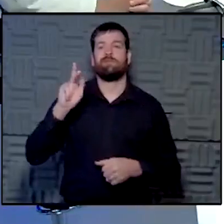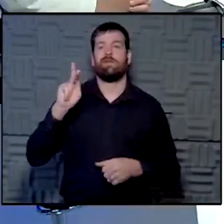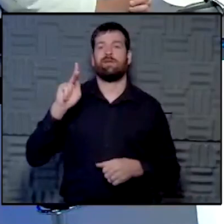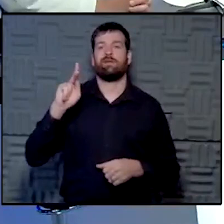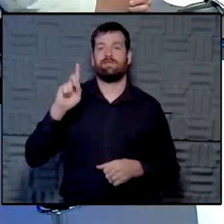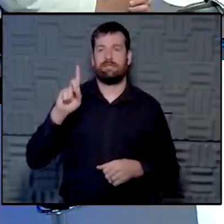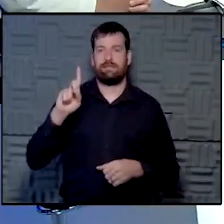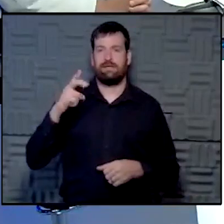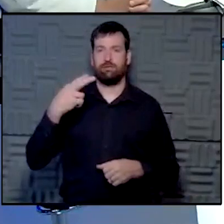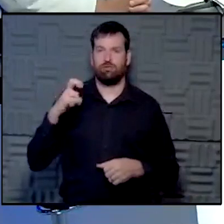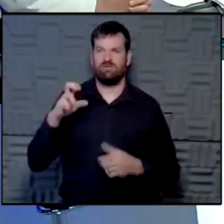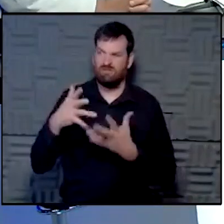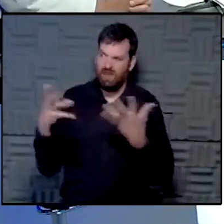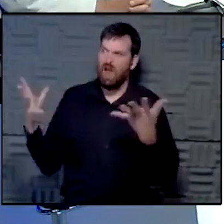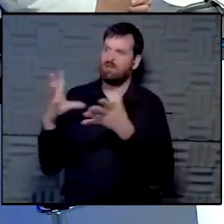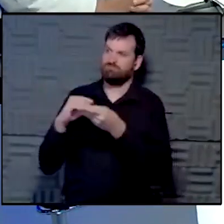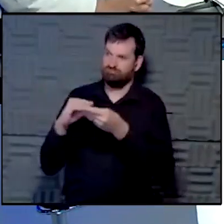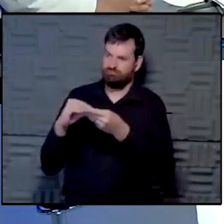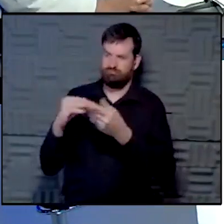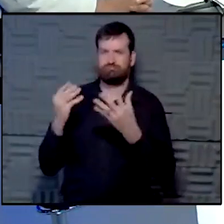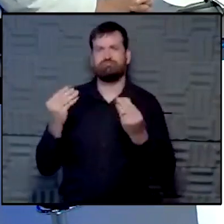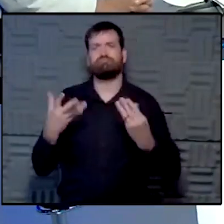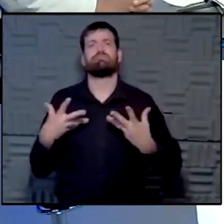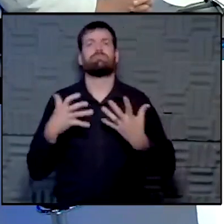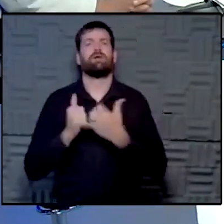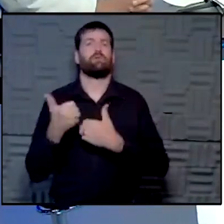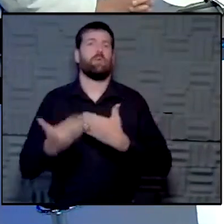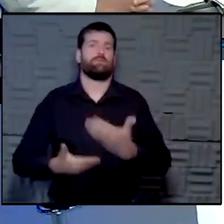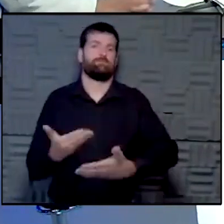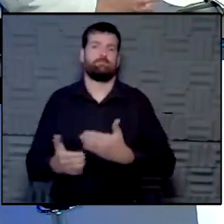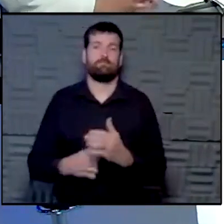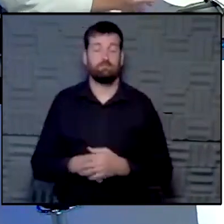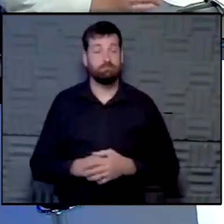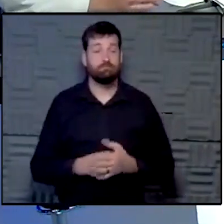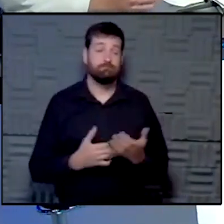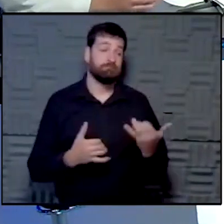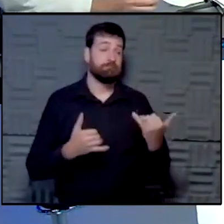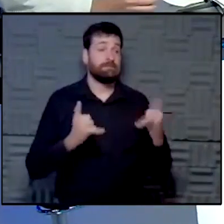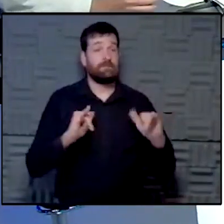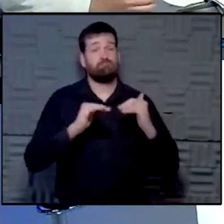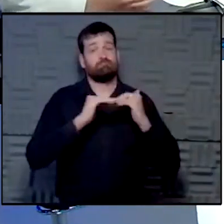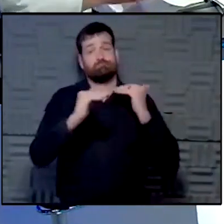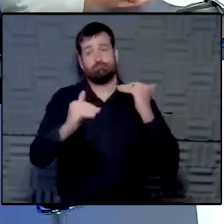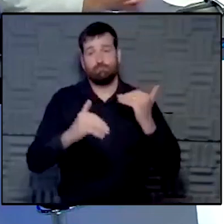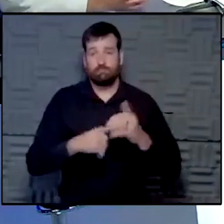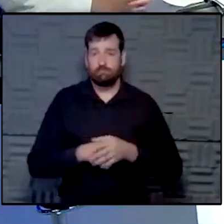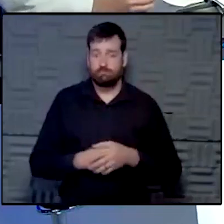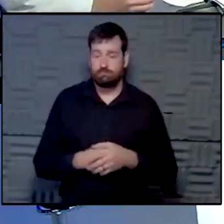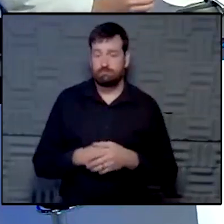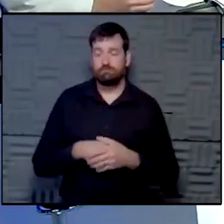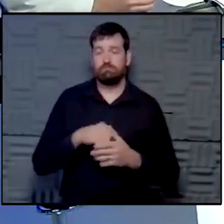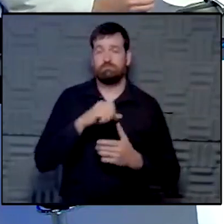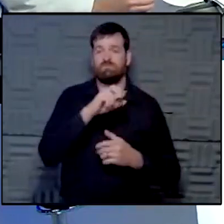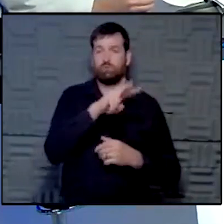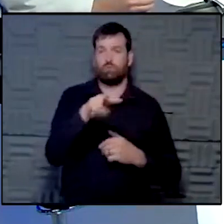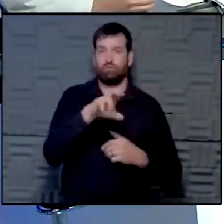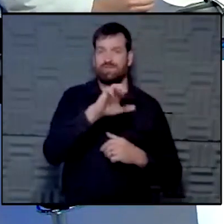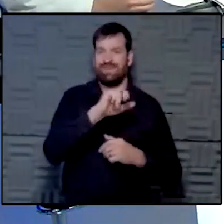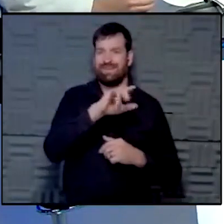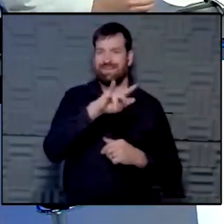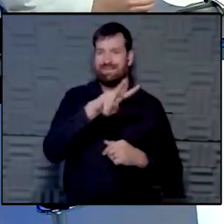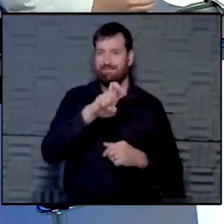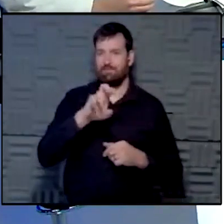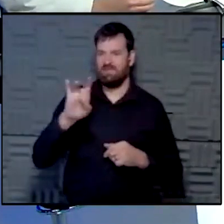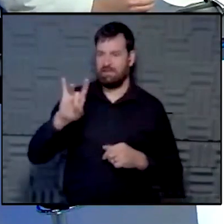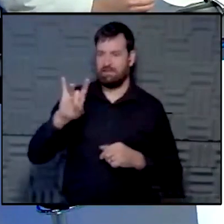Yeah. That's a lot of words, Hawkeye. So tell us how we're doing today. Yeah, we're still holding steady, really. 22 active infections with 8 in